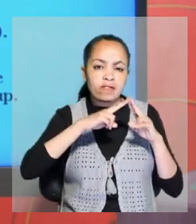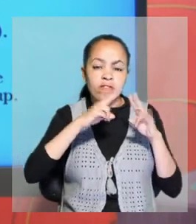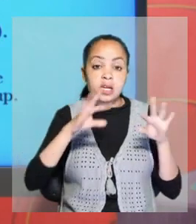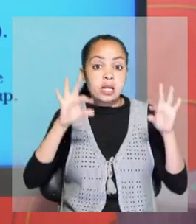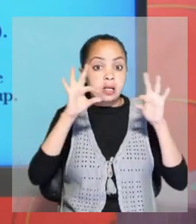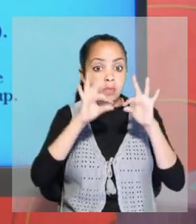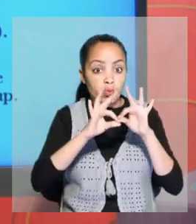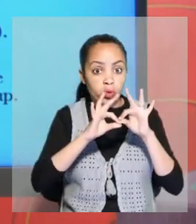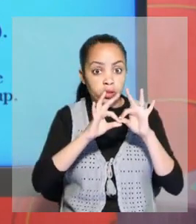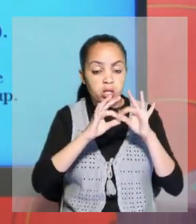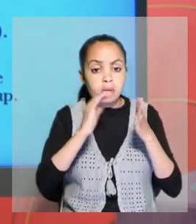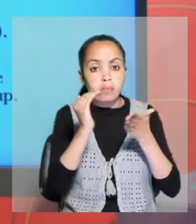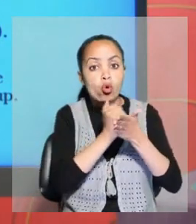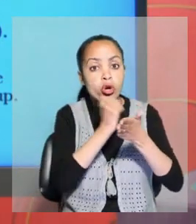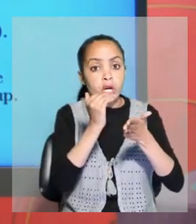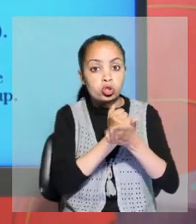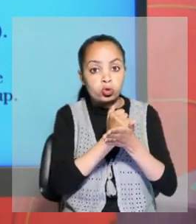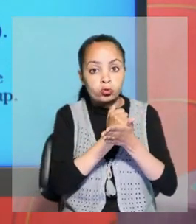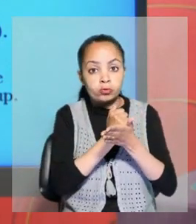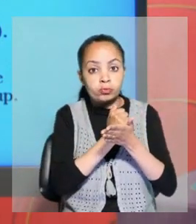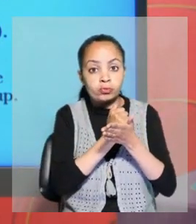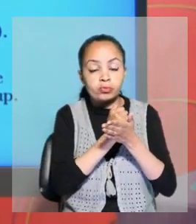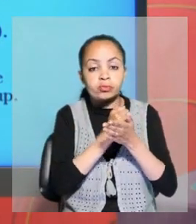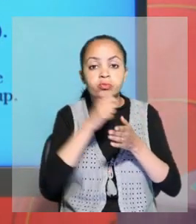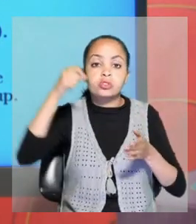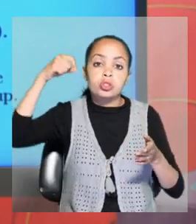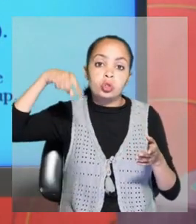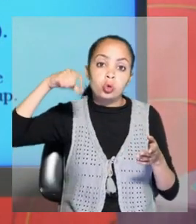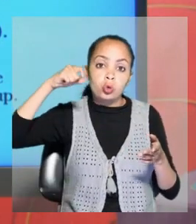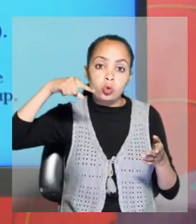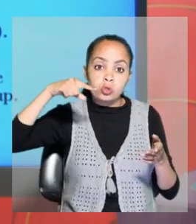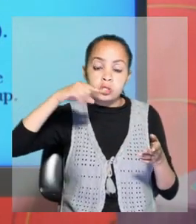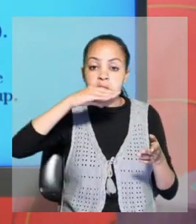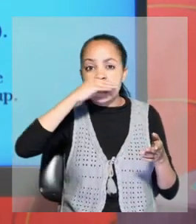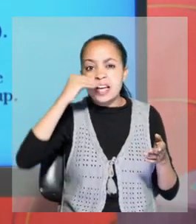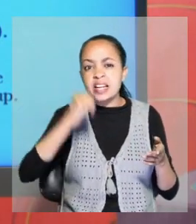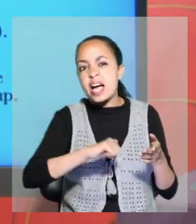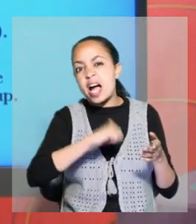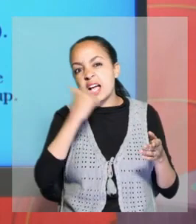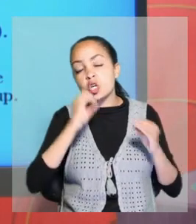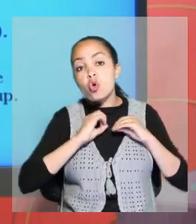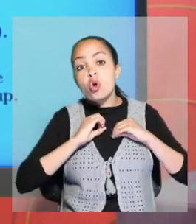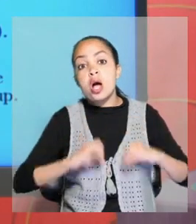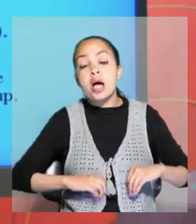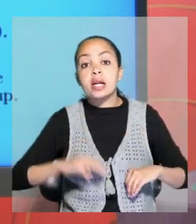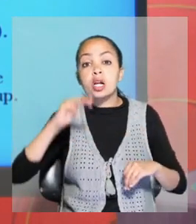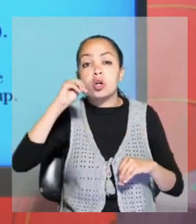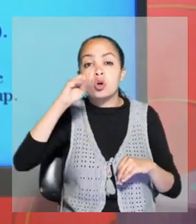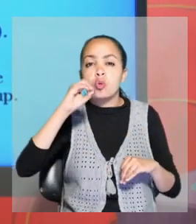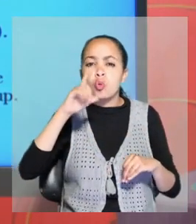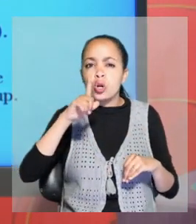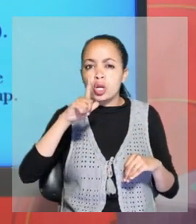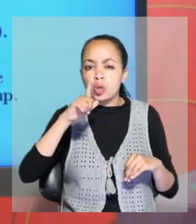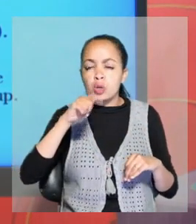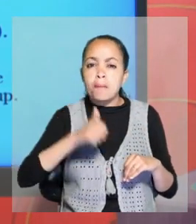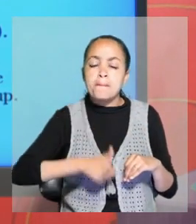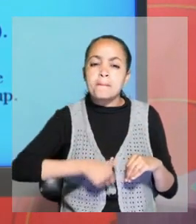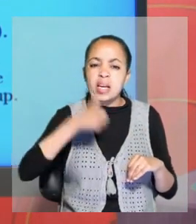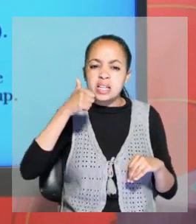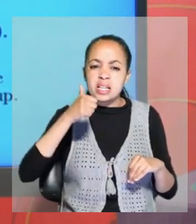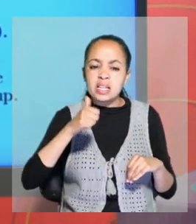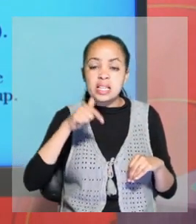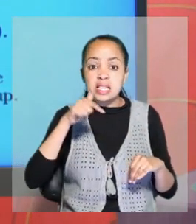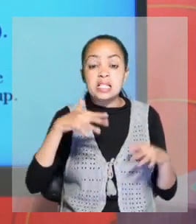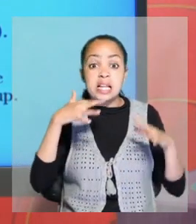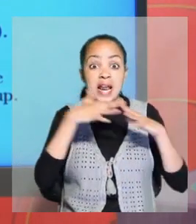very important in production of glucose and other organic molecule. Mainly,